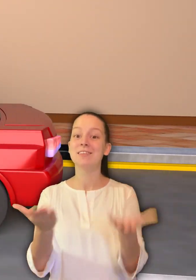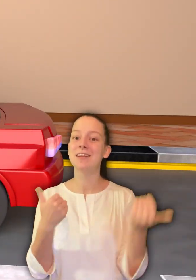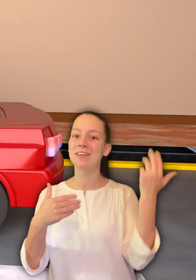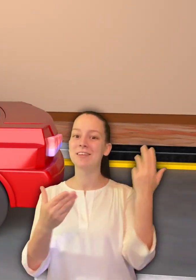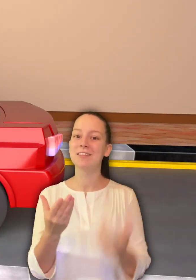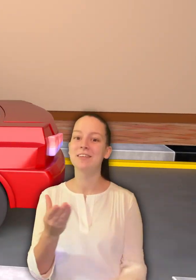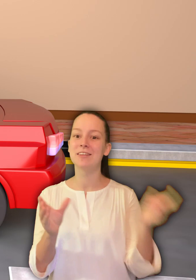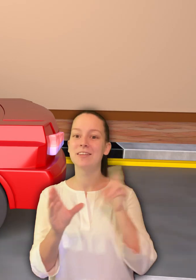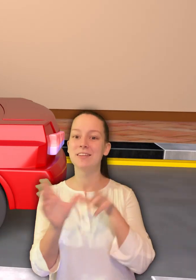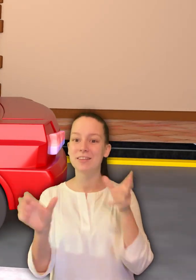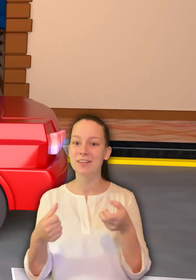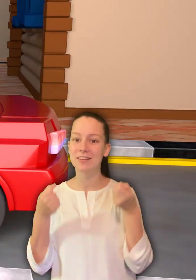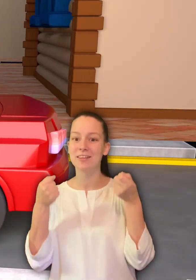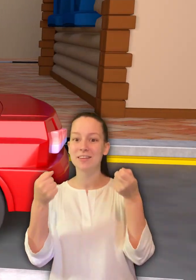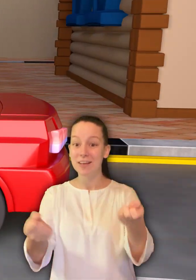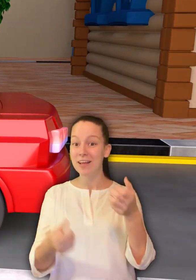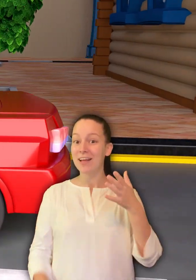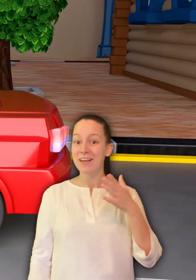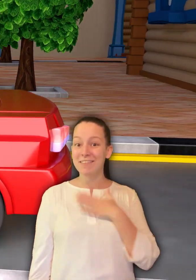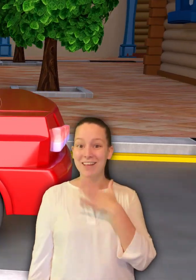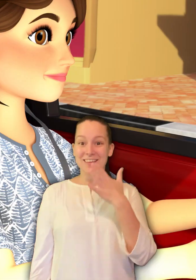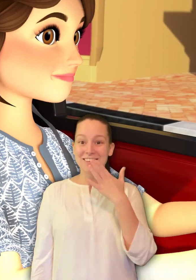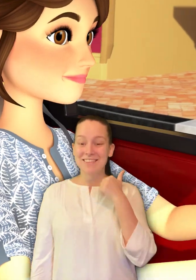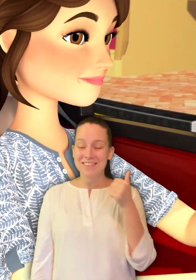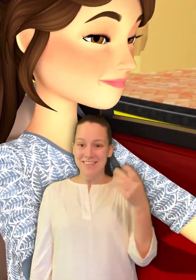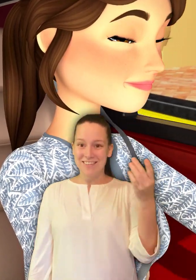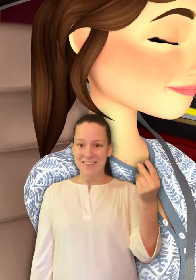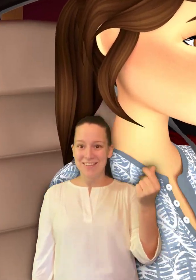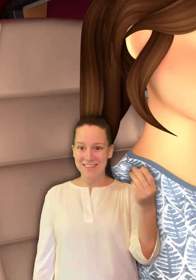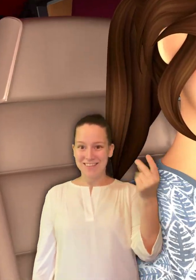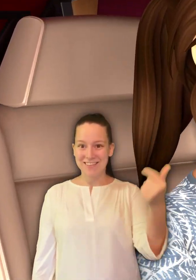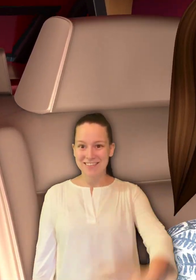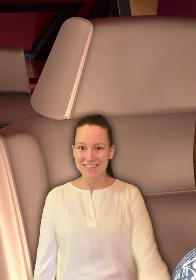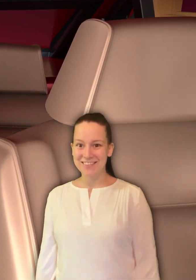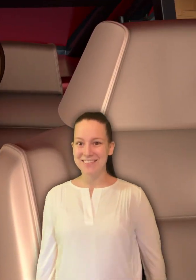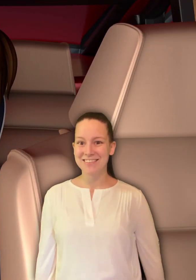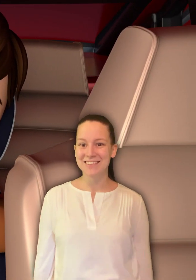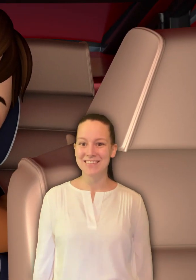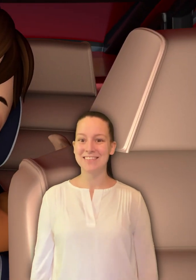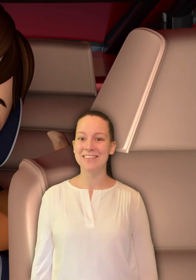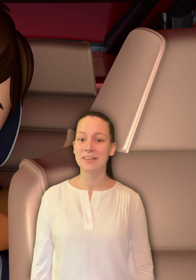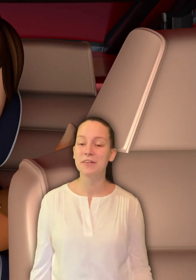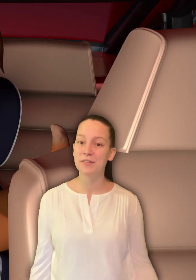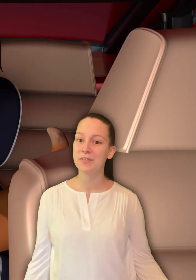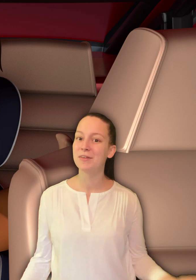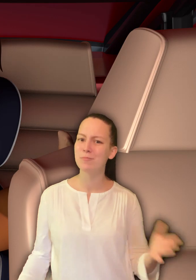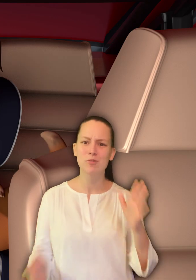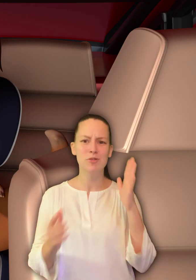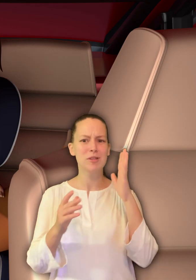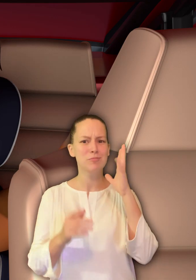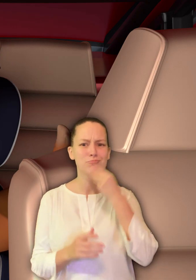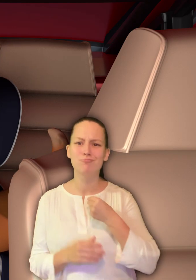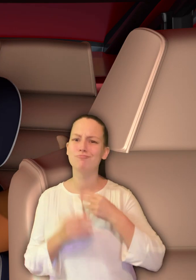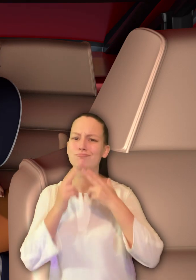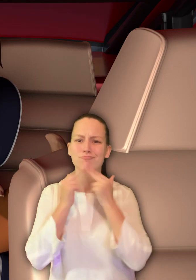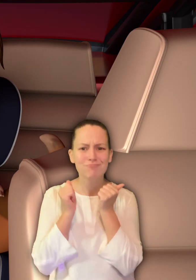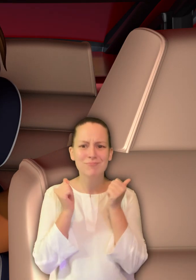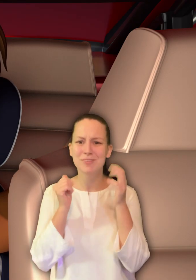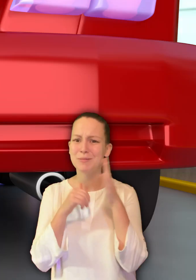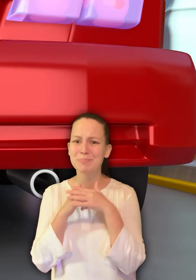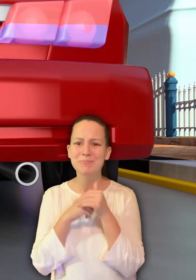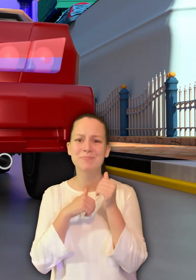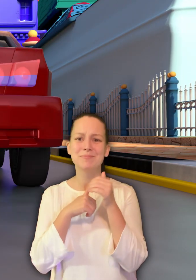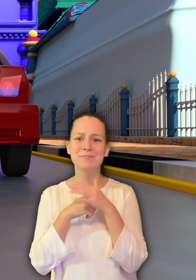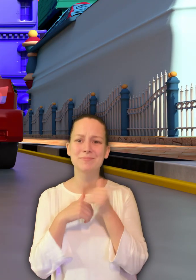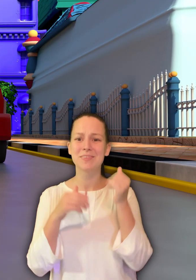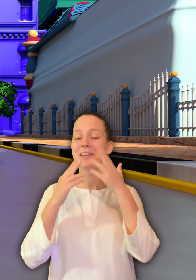our car ride our car off we go to ride our car my sweet puppy what an adorable